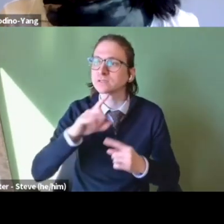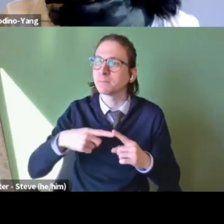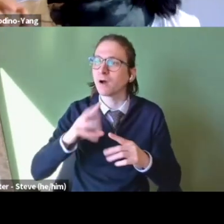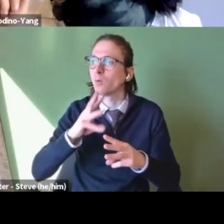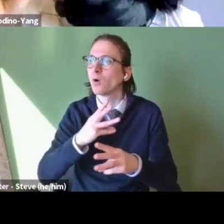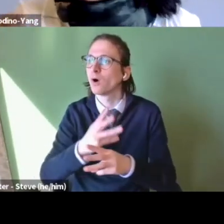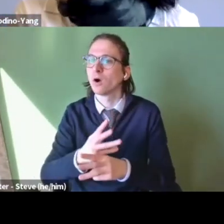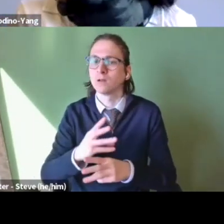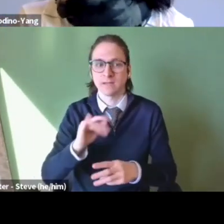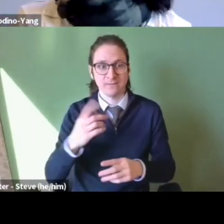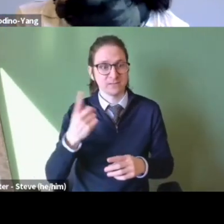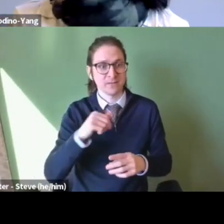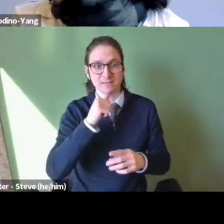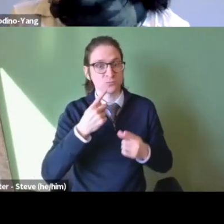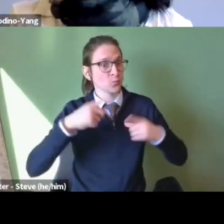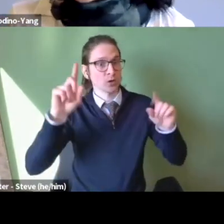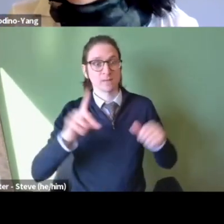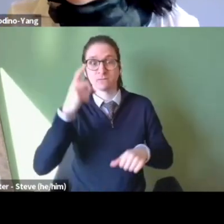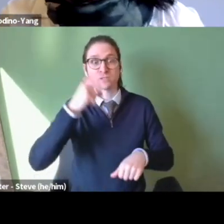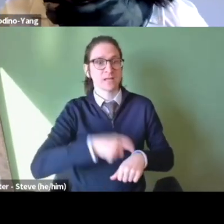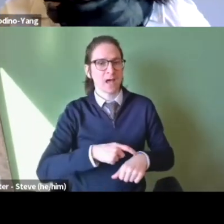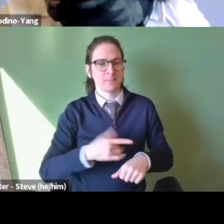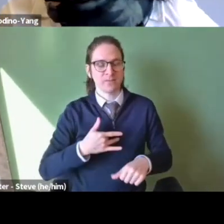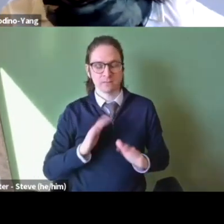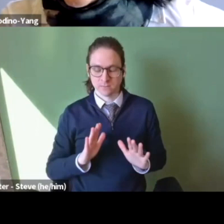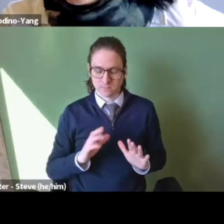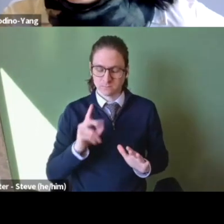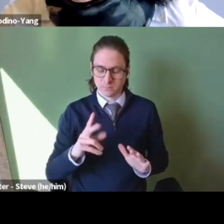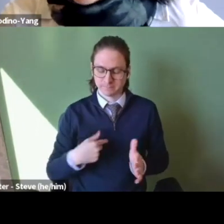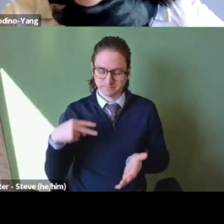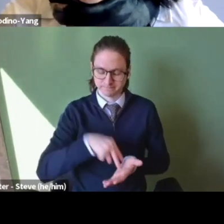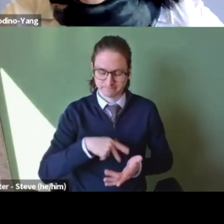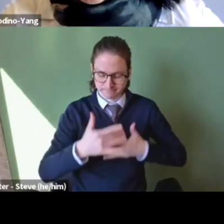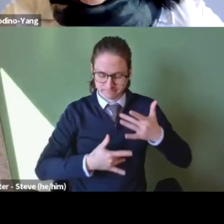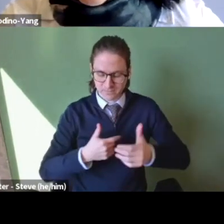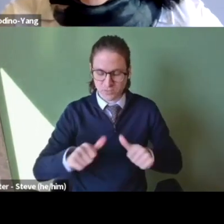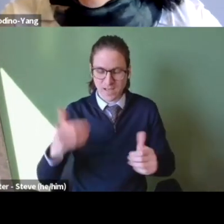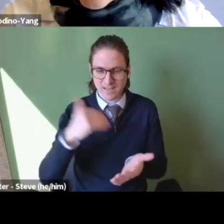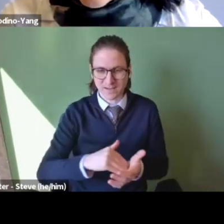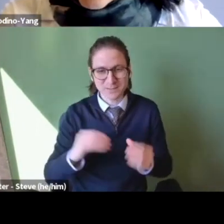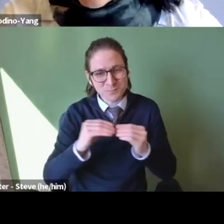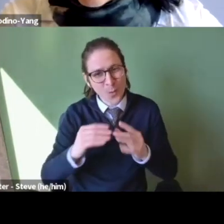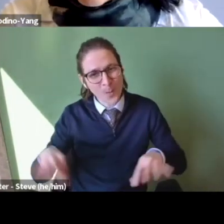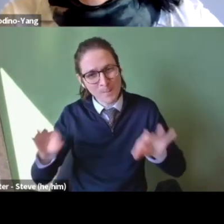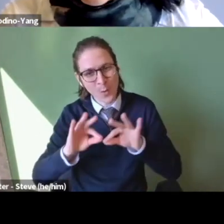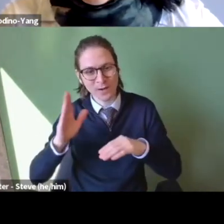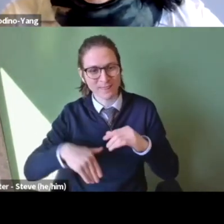first time, is a much better starting point than having a lab coat and being nerdy and being fast at thinking about the periodic